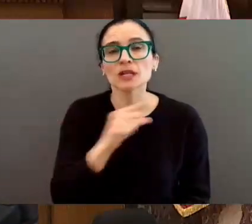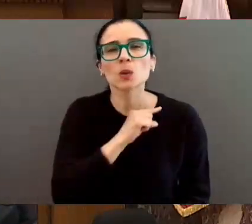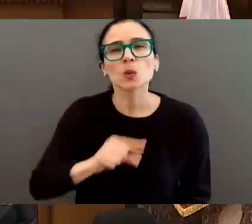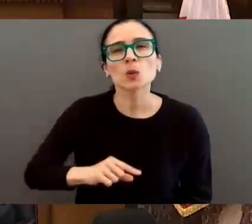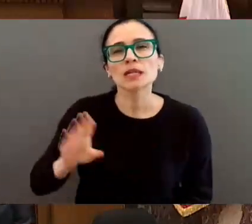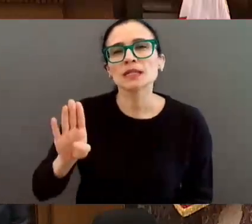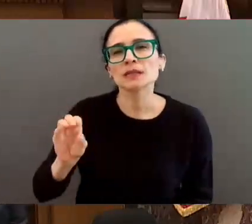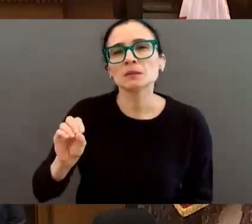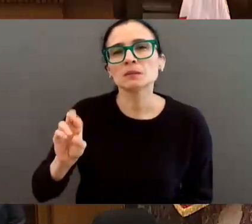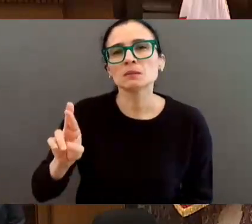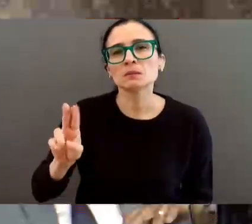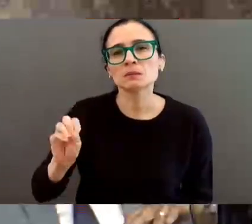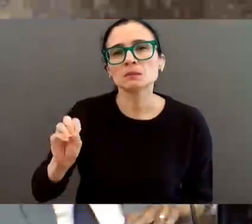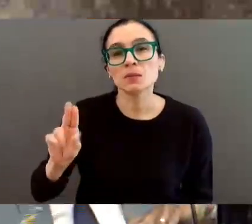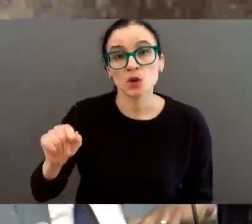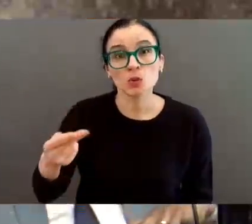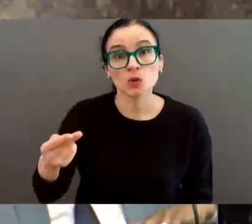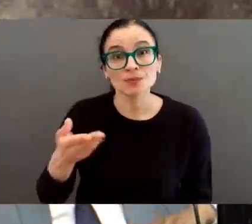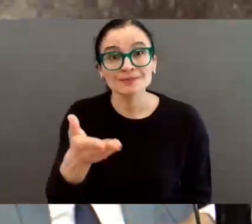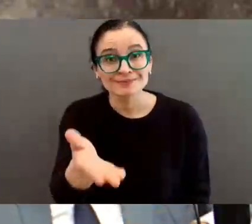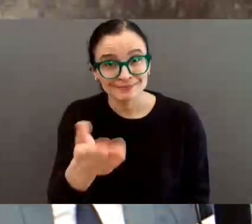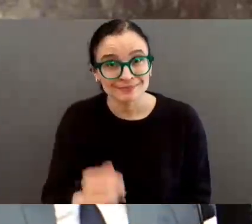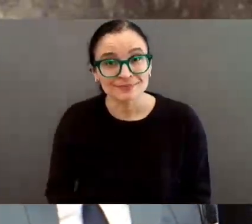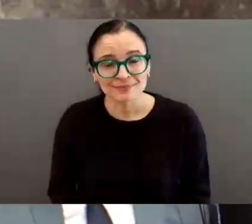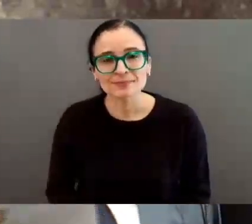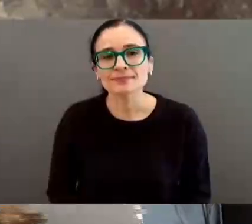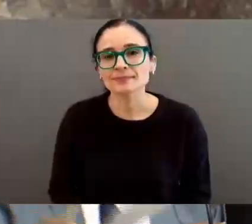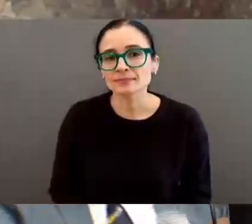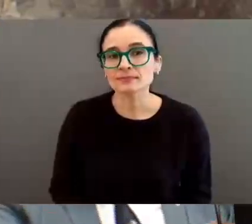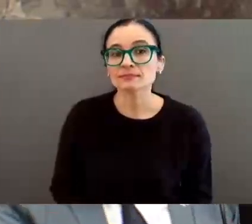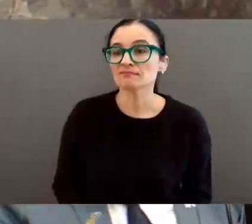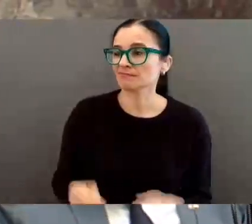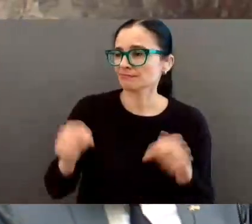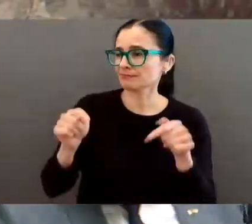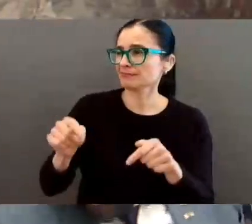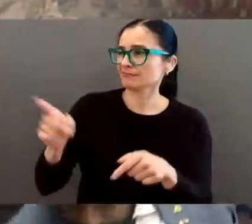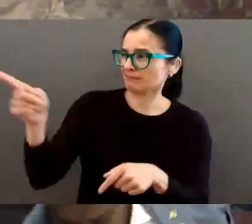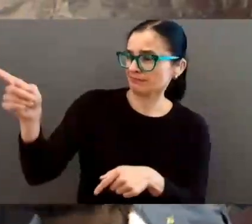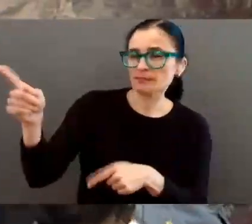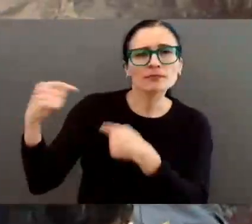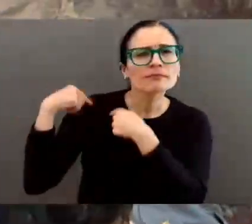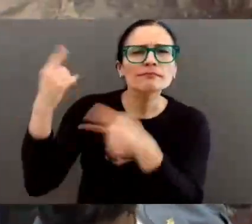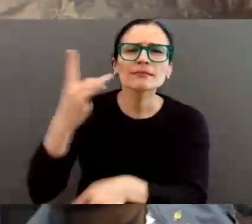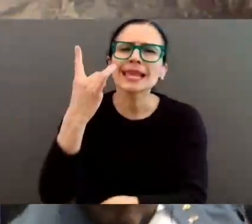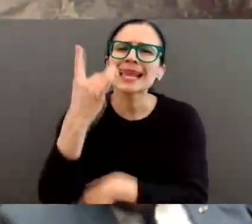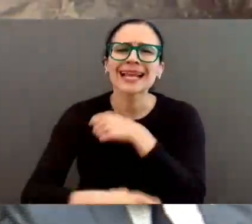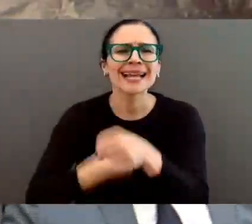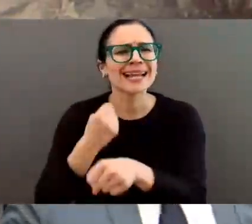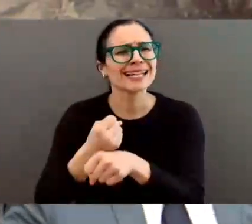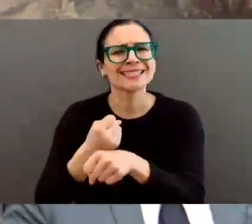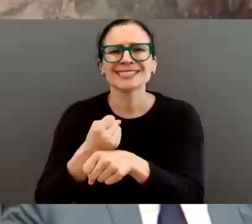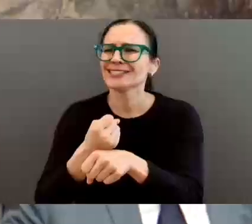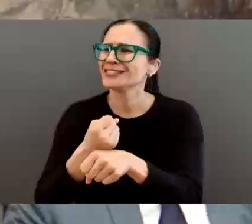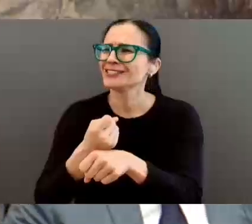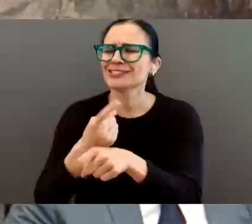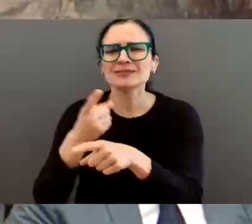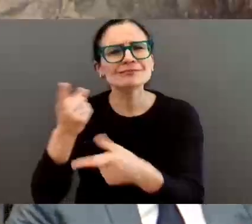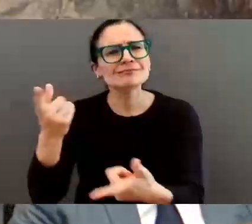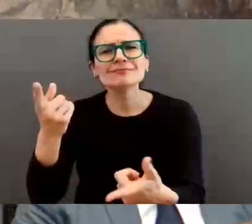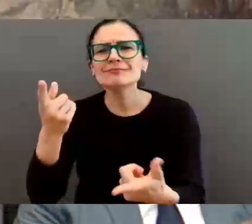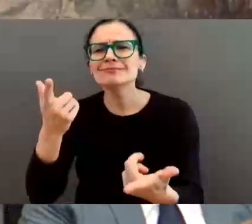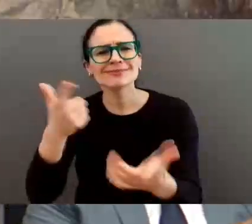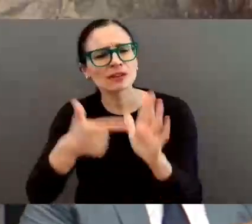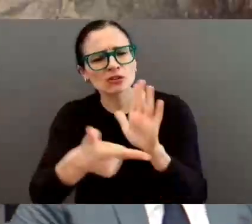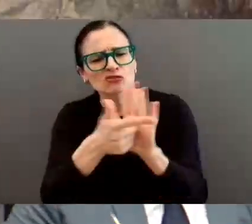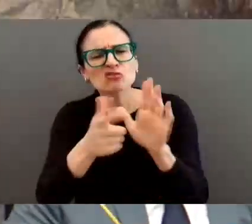government has had 8 years to deal with rising crime, addictions, and the mental health crisis in the downtown east side of